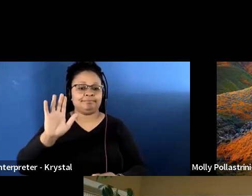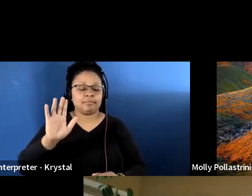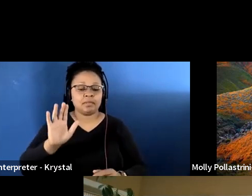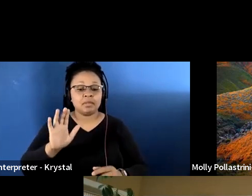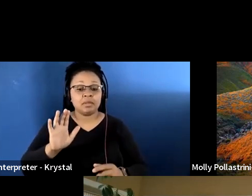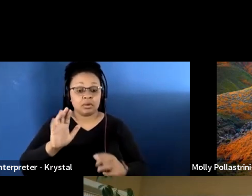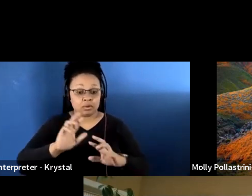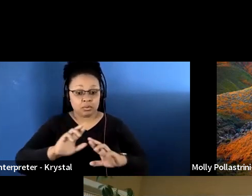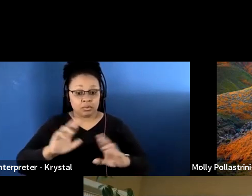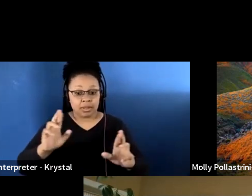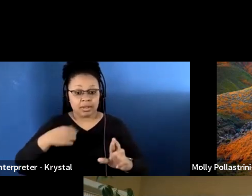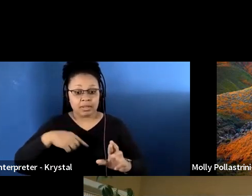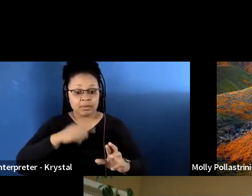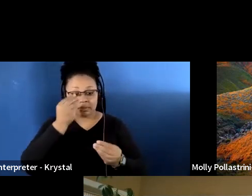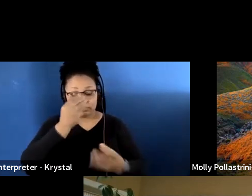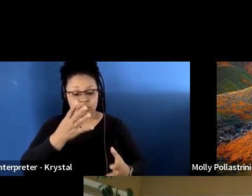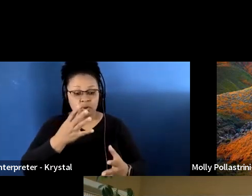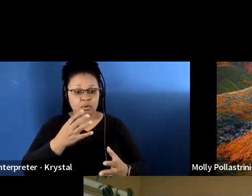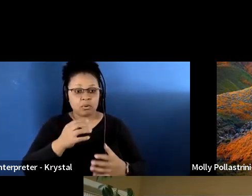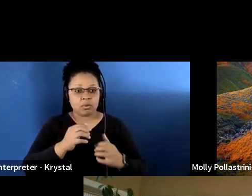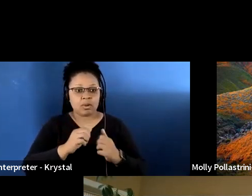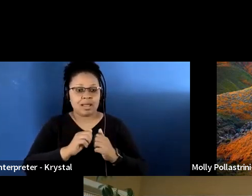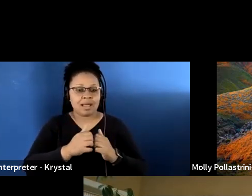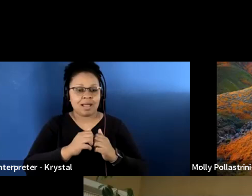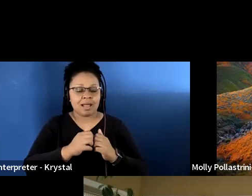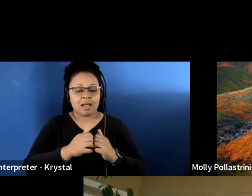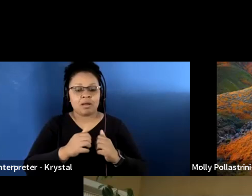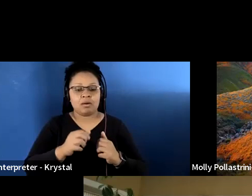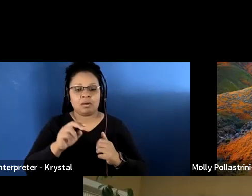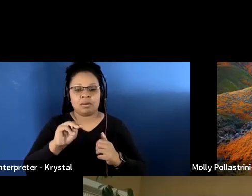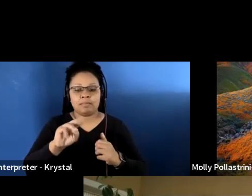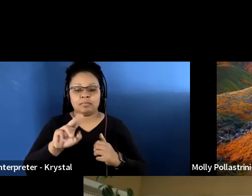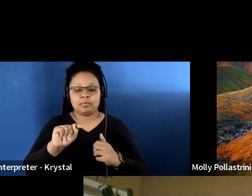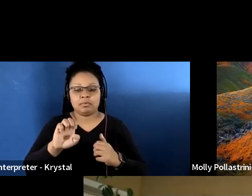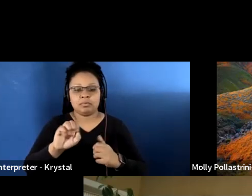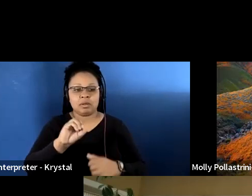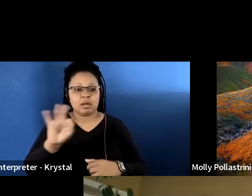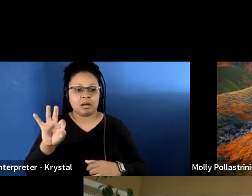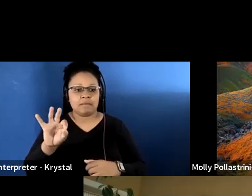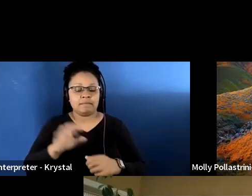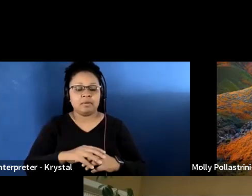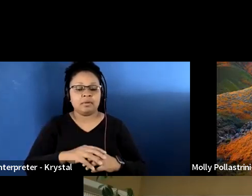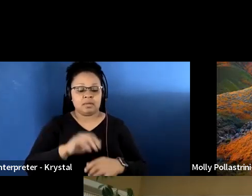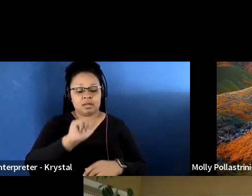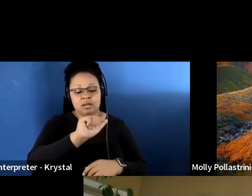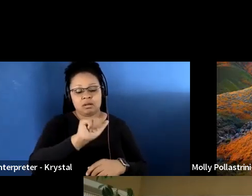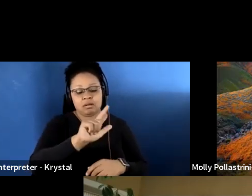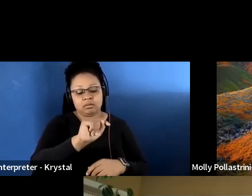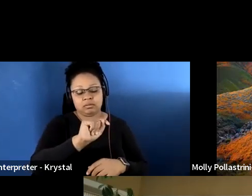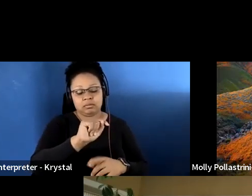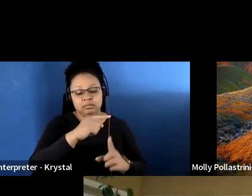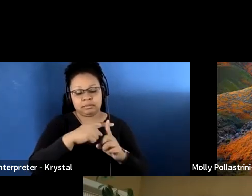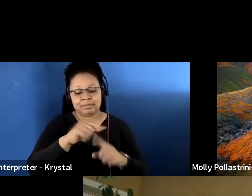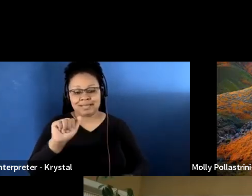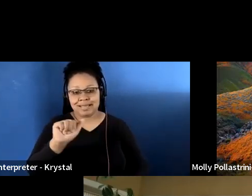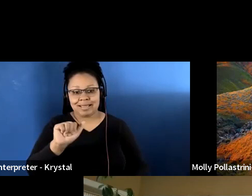you cannot unmute. You can select the unmute option or Alt plus A